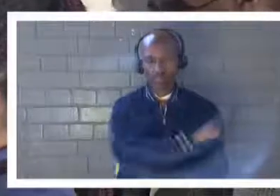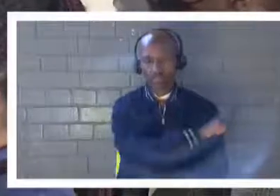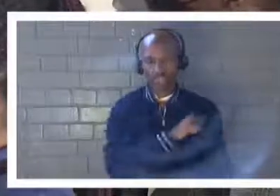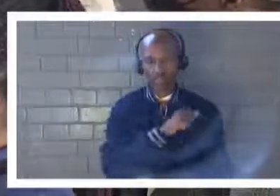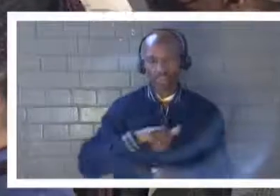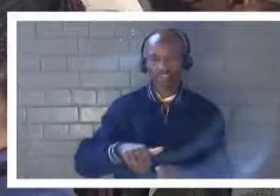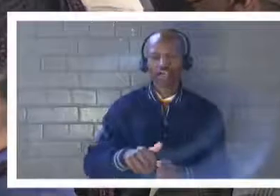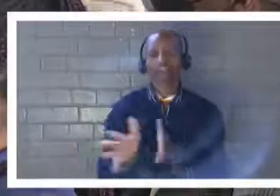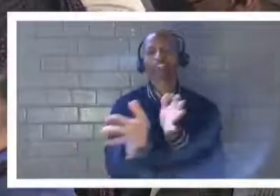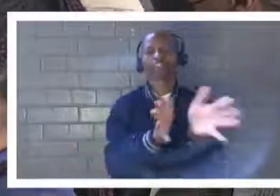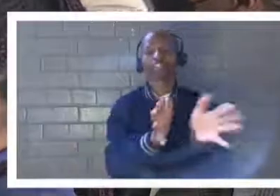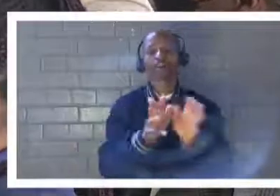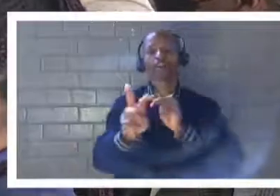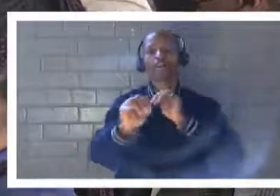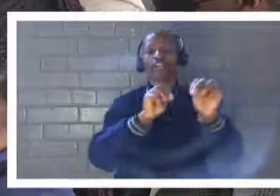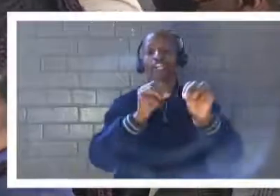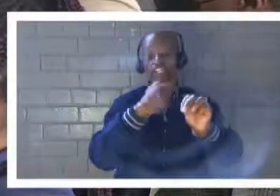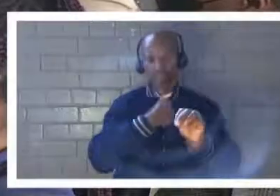the facility manager.